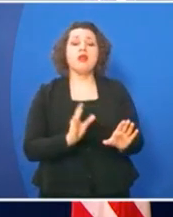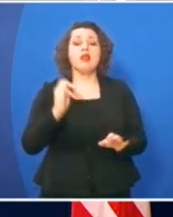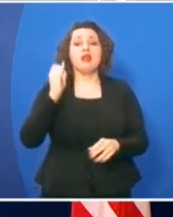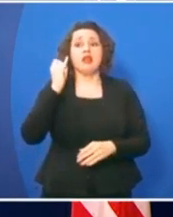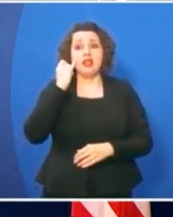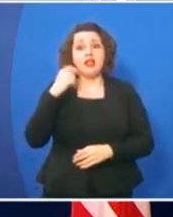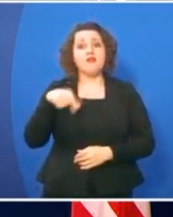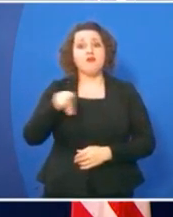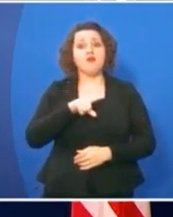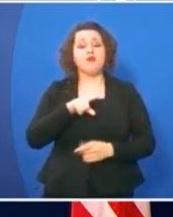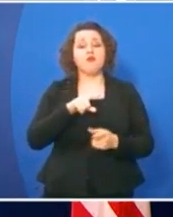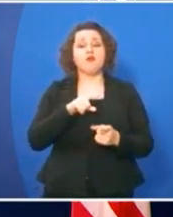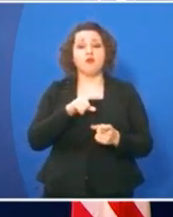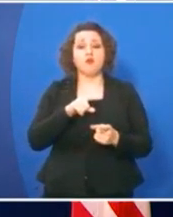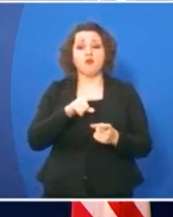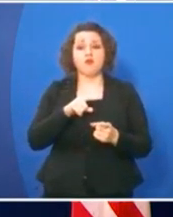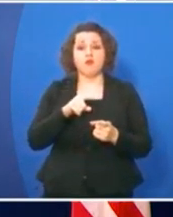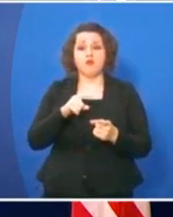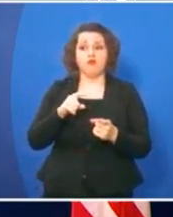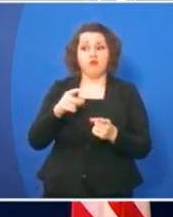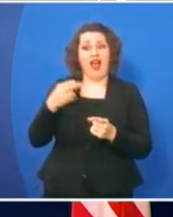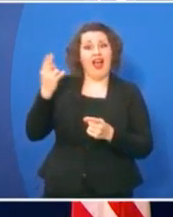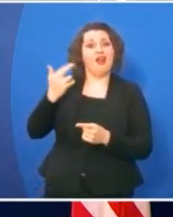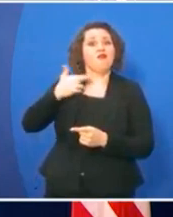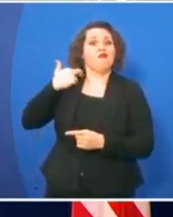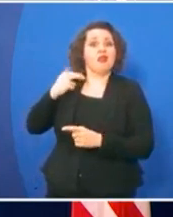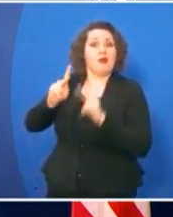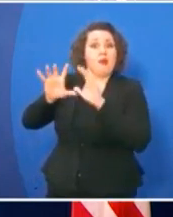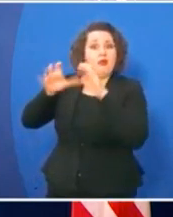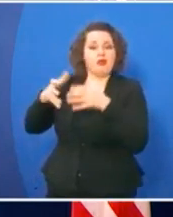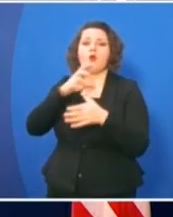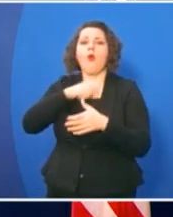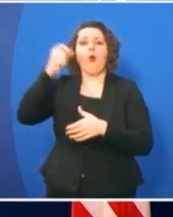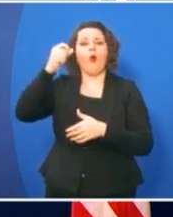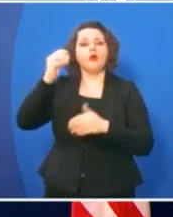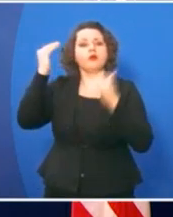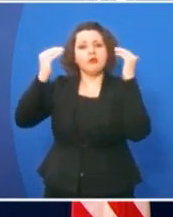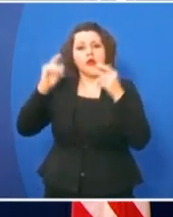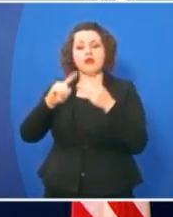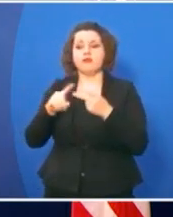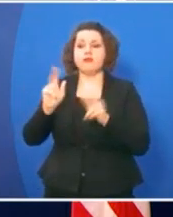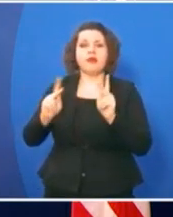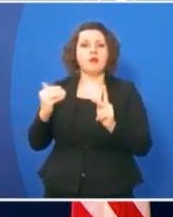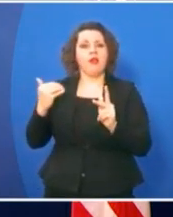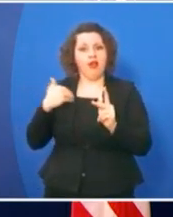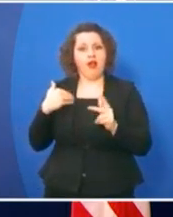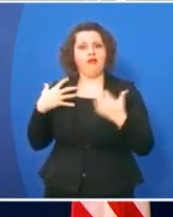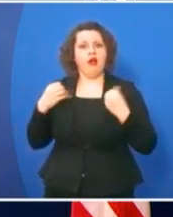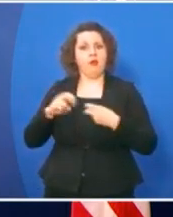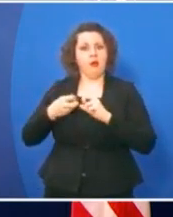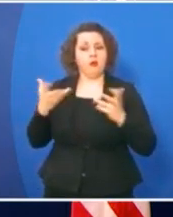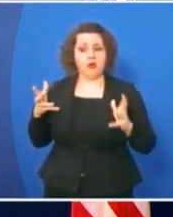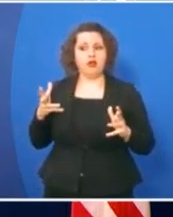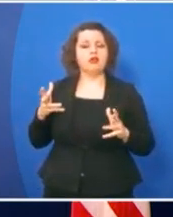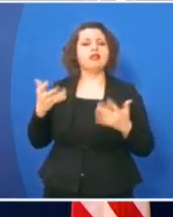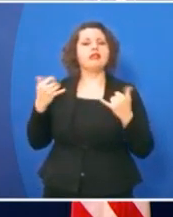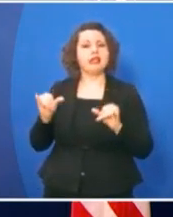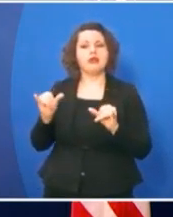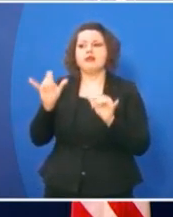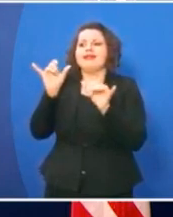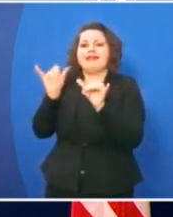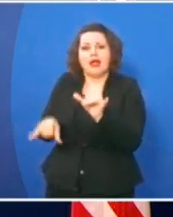the category that are most vulnerable, which are older adults and or individuals with underlying conditions, then you should still stay